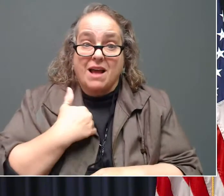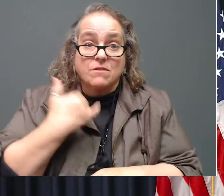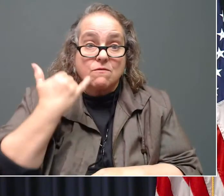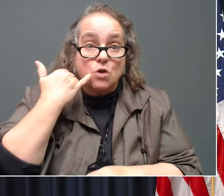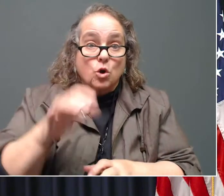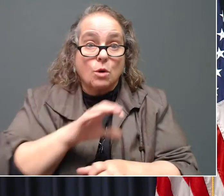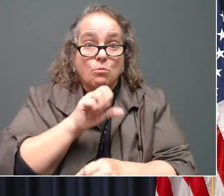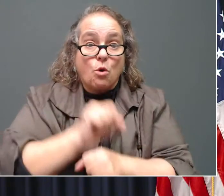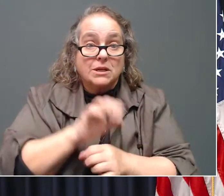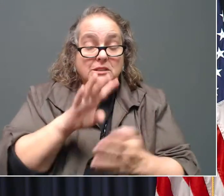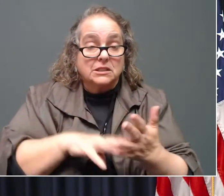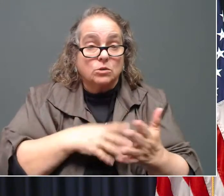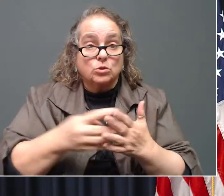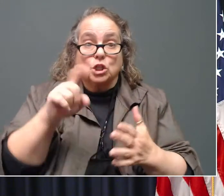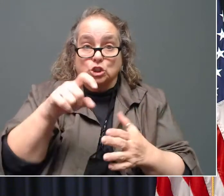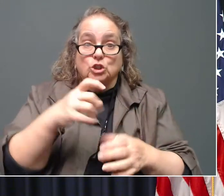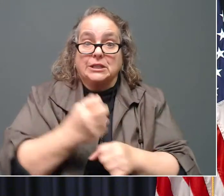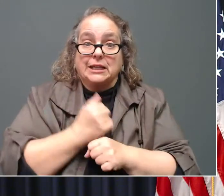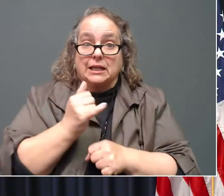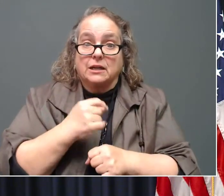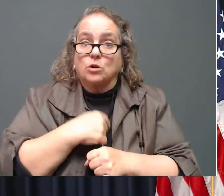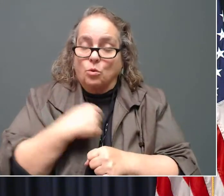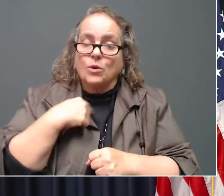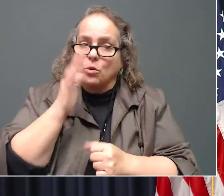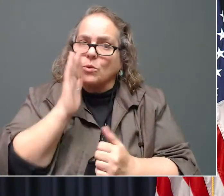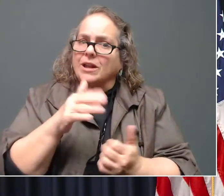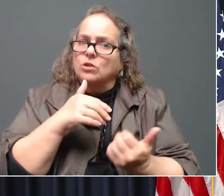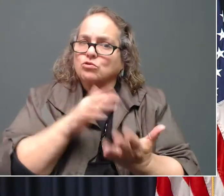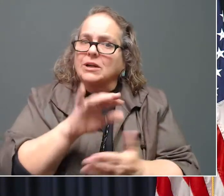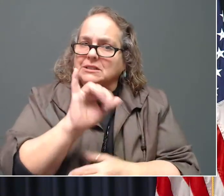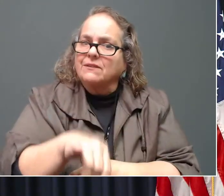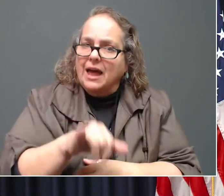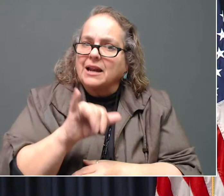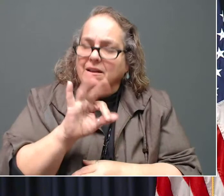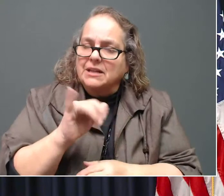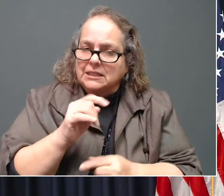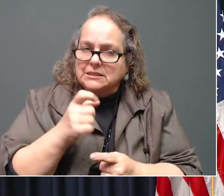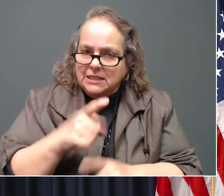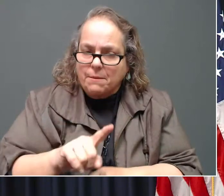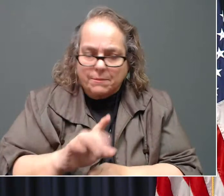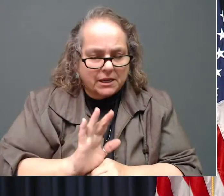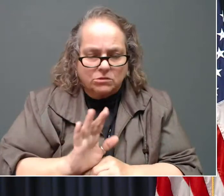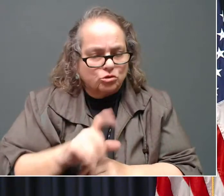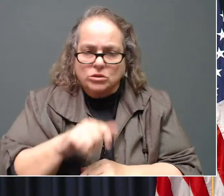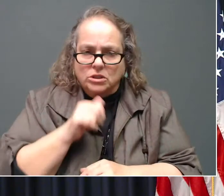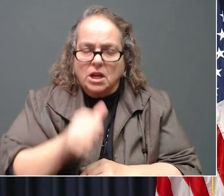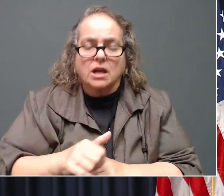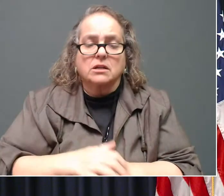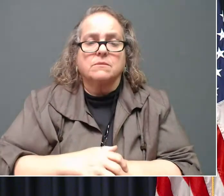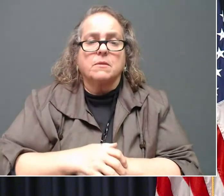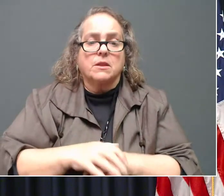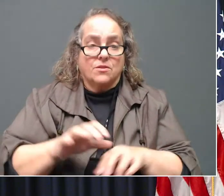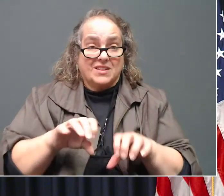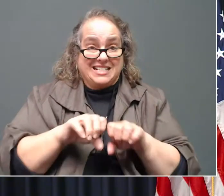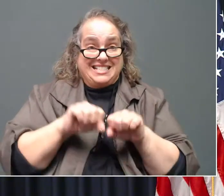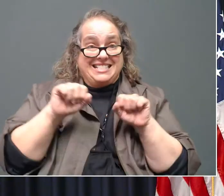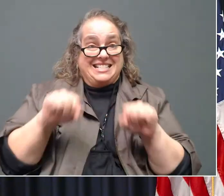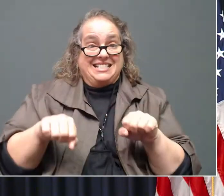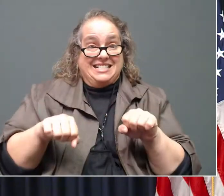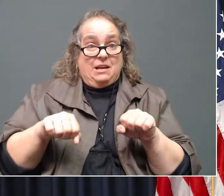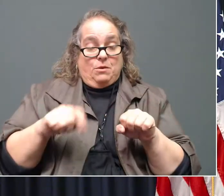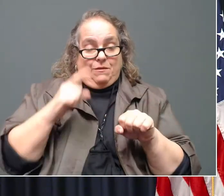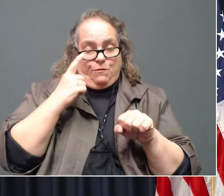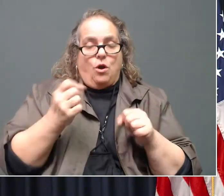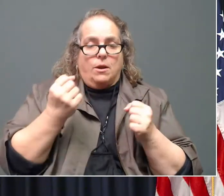should get it, and we will address that if it's happening. The system, they're for a number of different